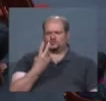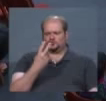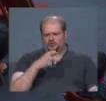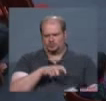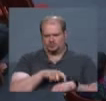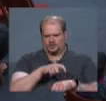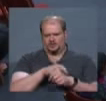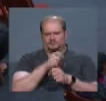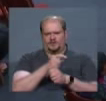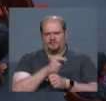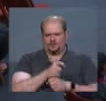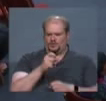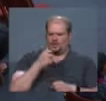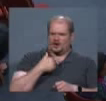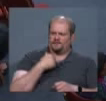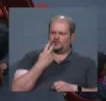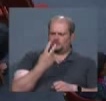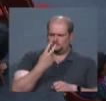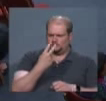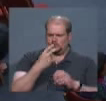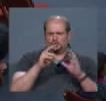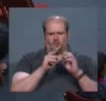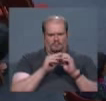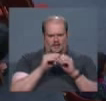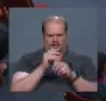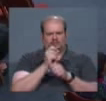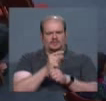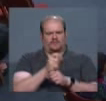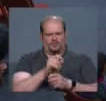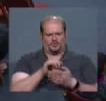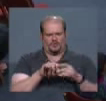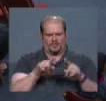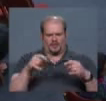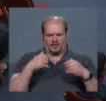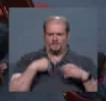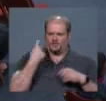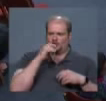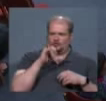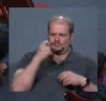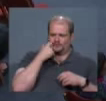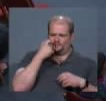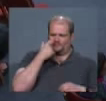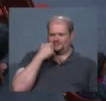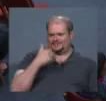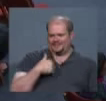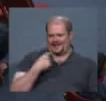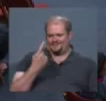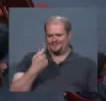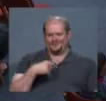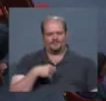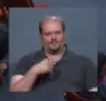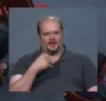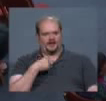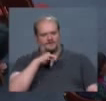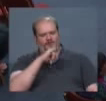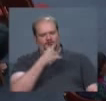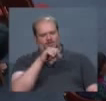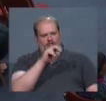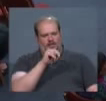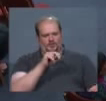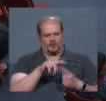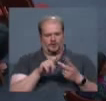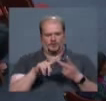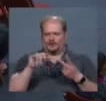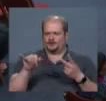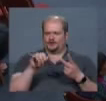year. There's Okay. two meetings a year that they have. It looked Yes. like we just had one. There's one in January and one in